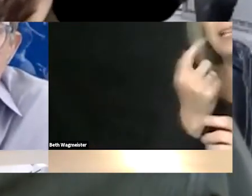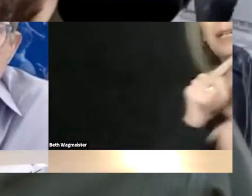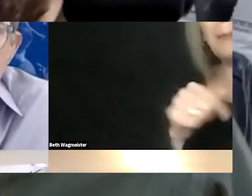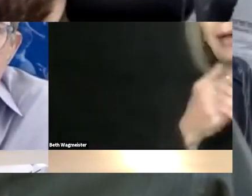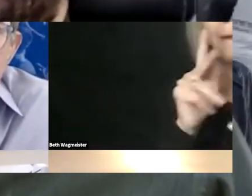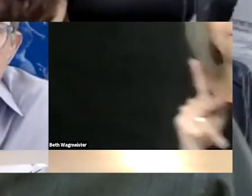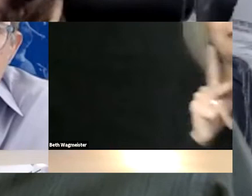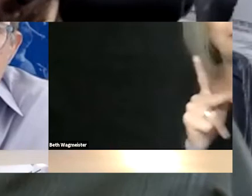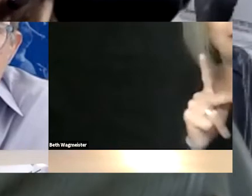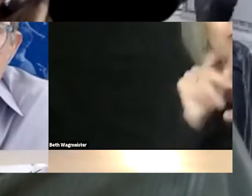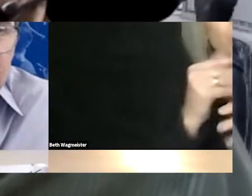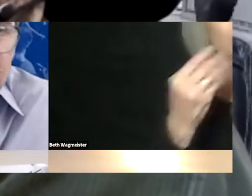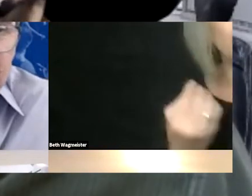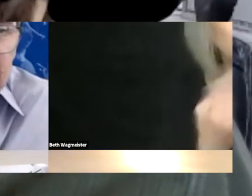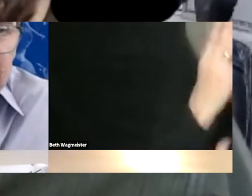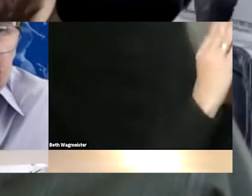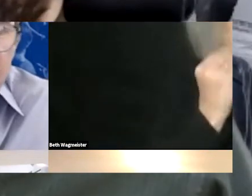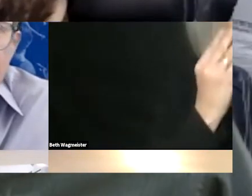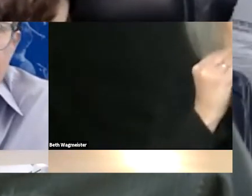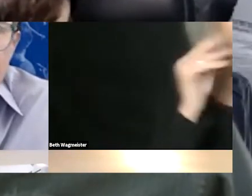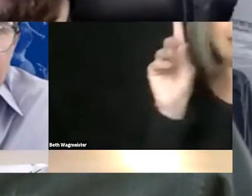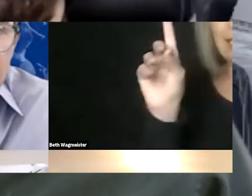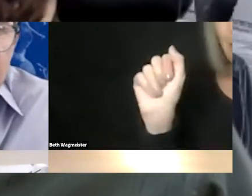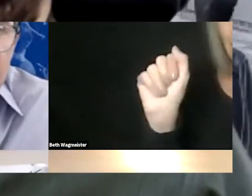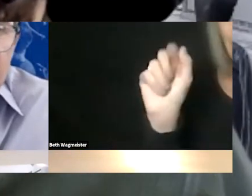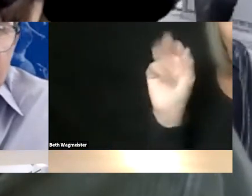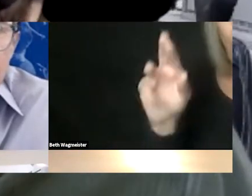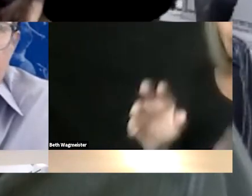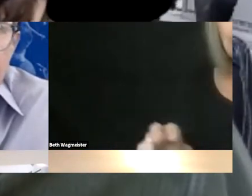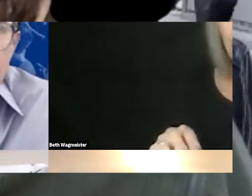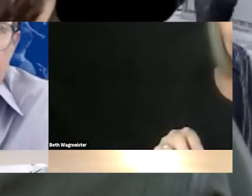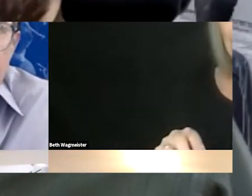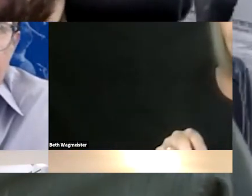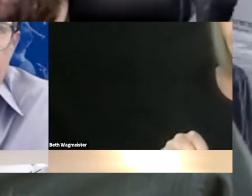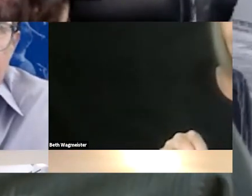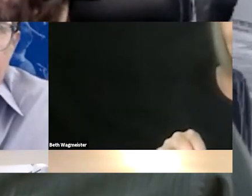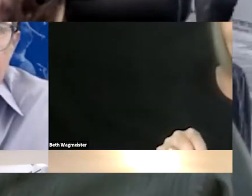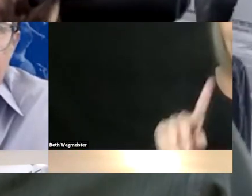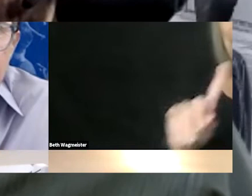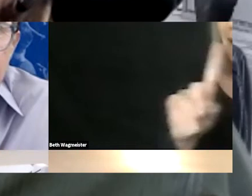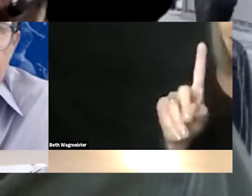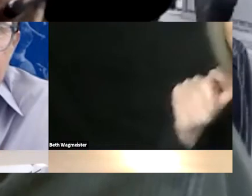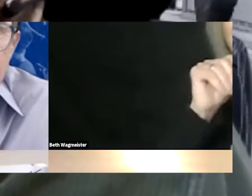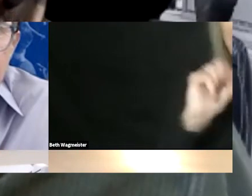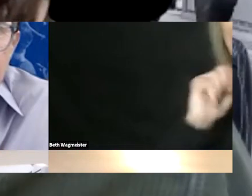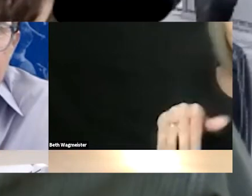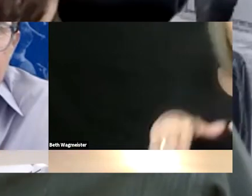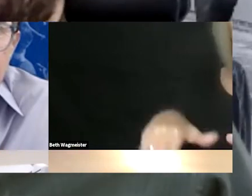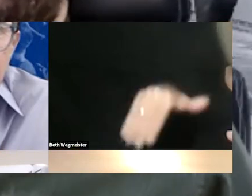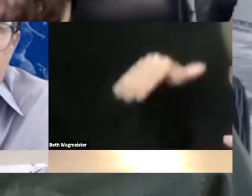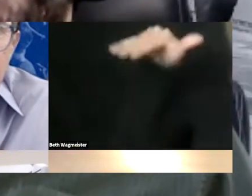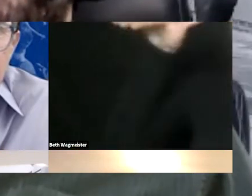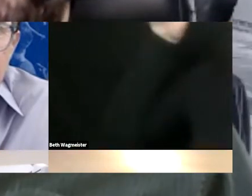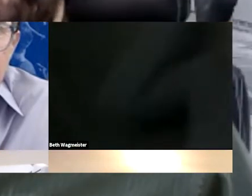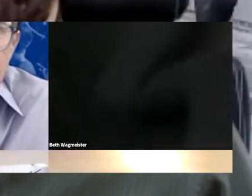folks who newly experience disability, or folks who do experience disability but haven't been able to grow up